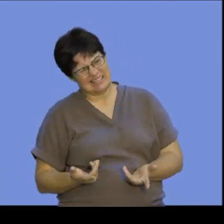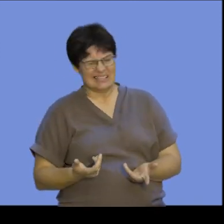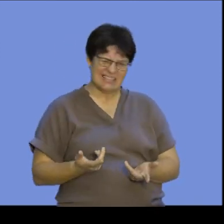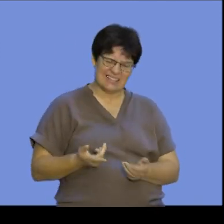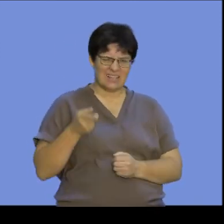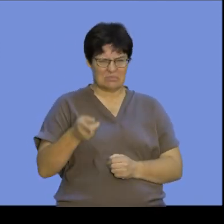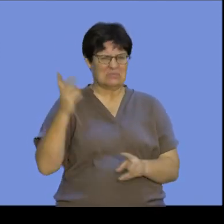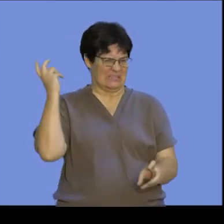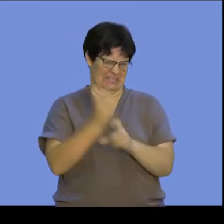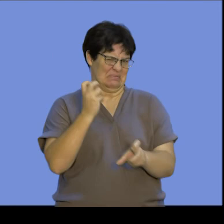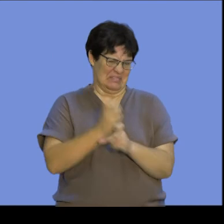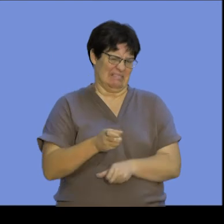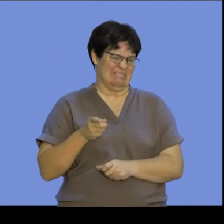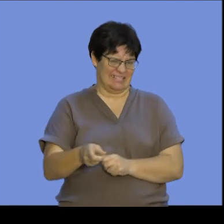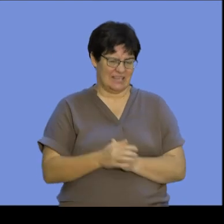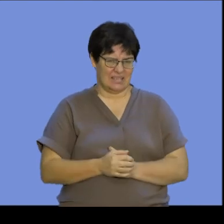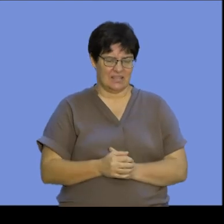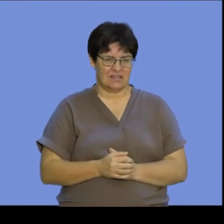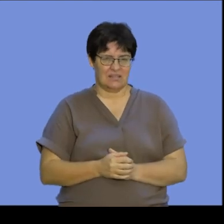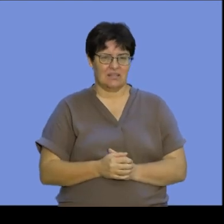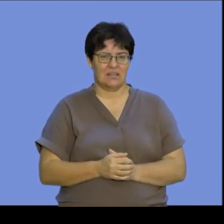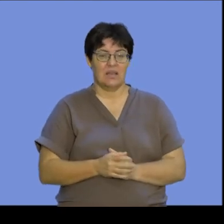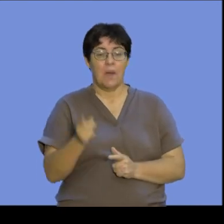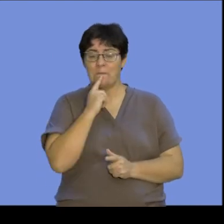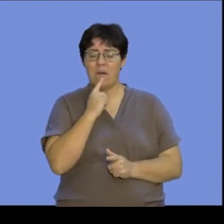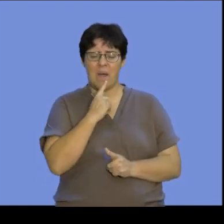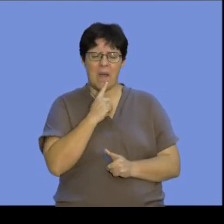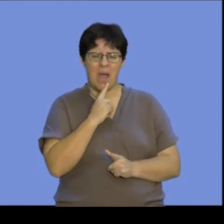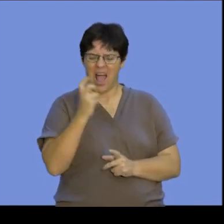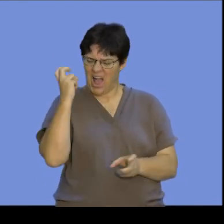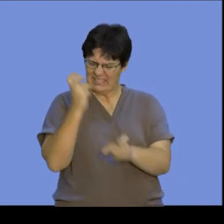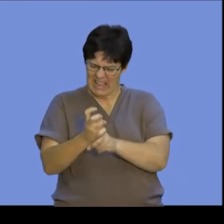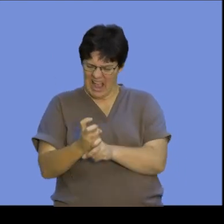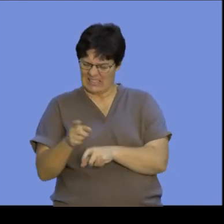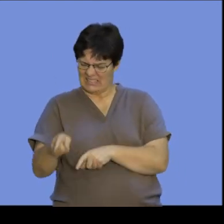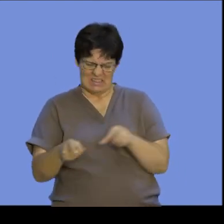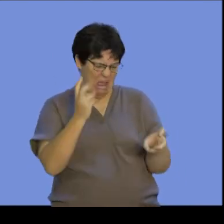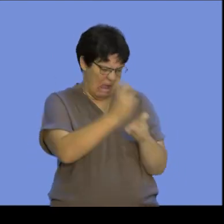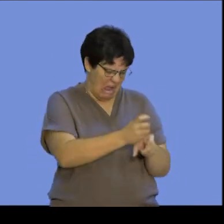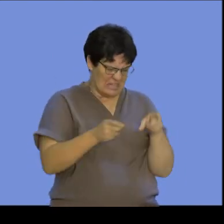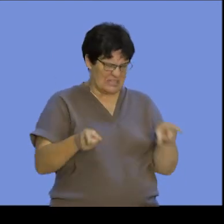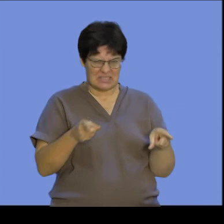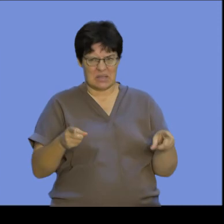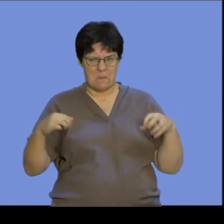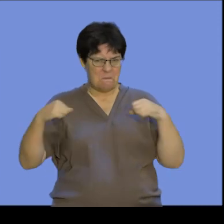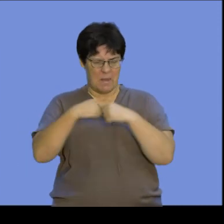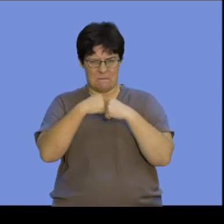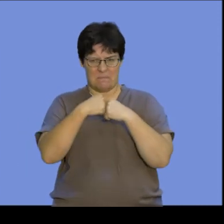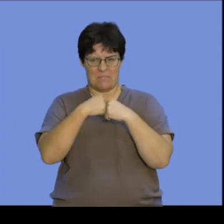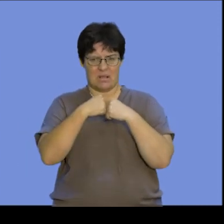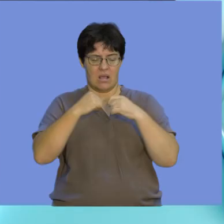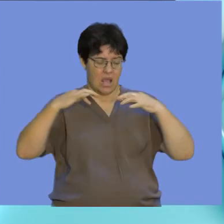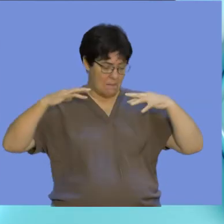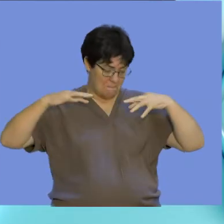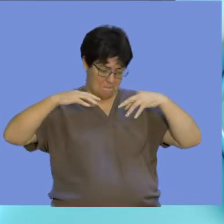one. No matter how hard the objects are, let me just put this down. When they collide with each other,